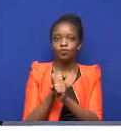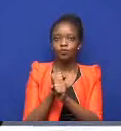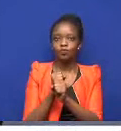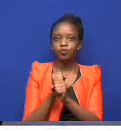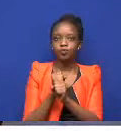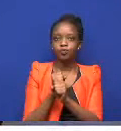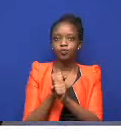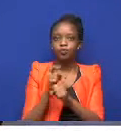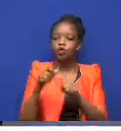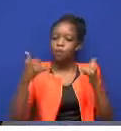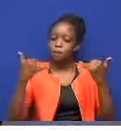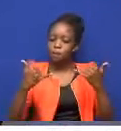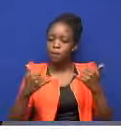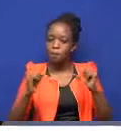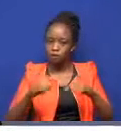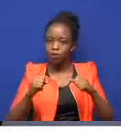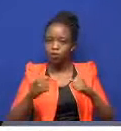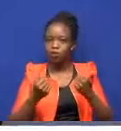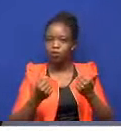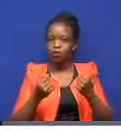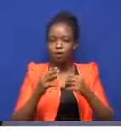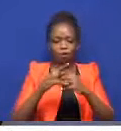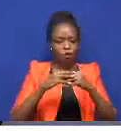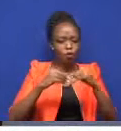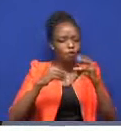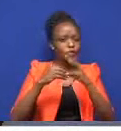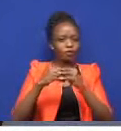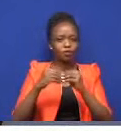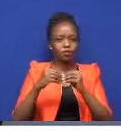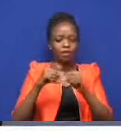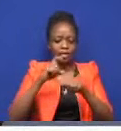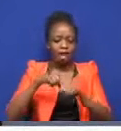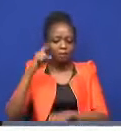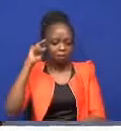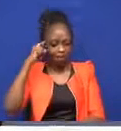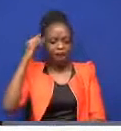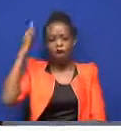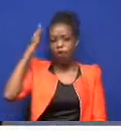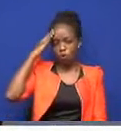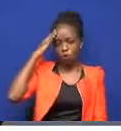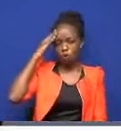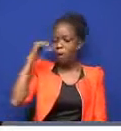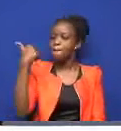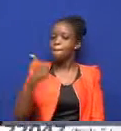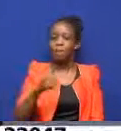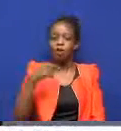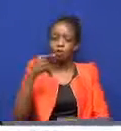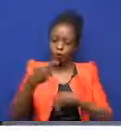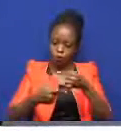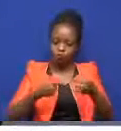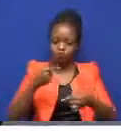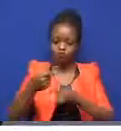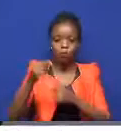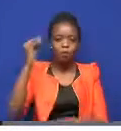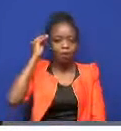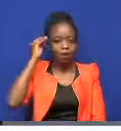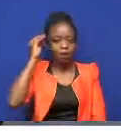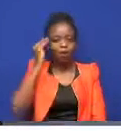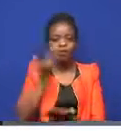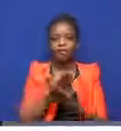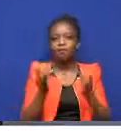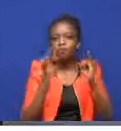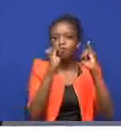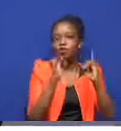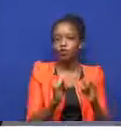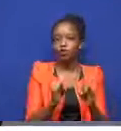It's a game that you can never be perfect. You think you know, but you don't know. You're always learning. Every day you're learning. Every day you're